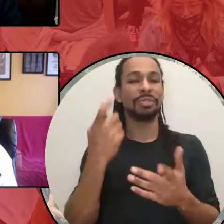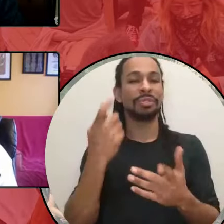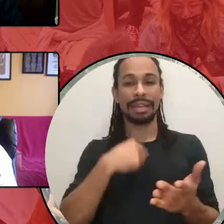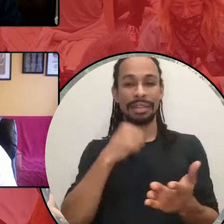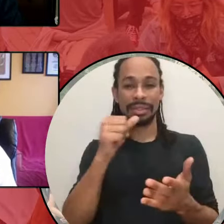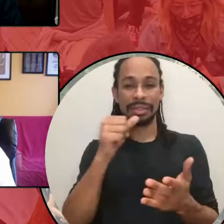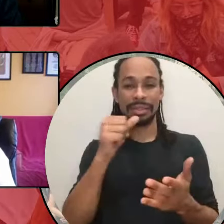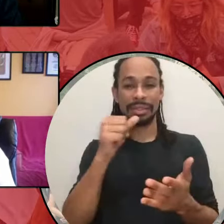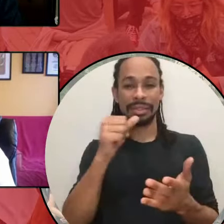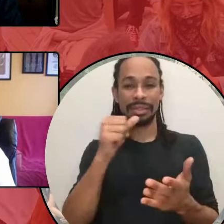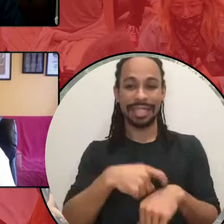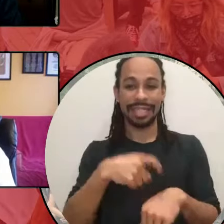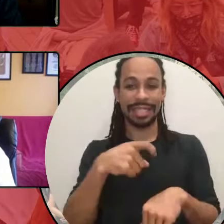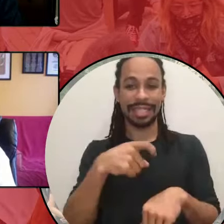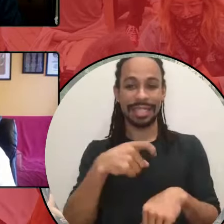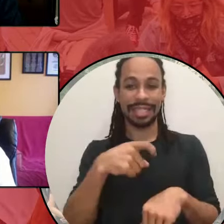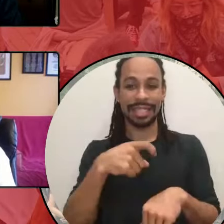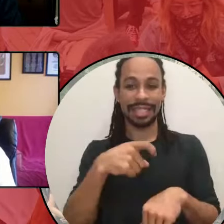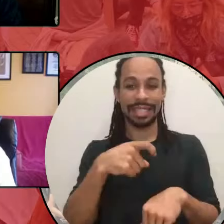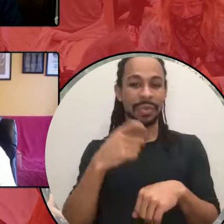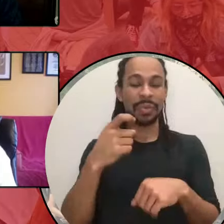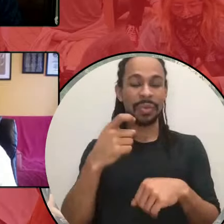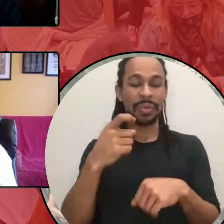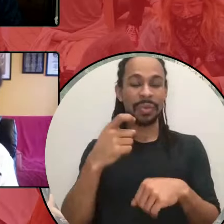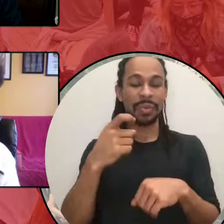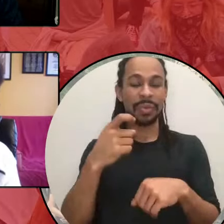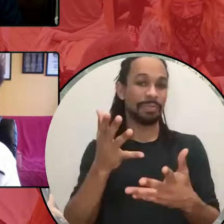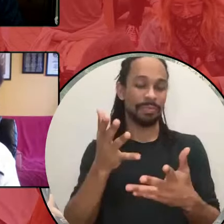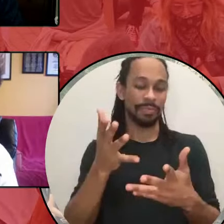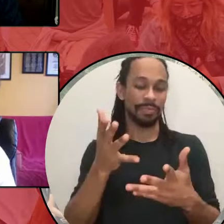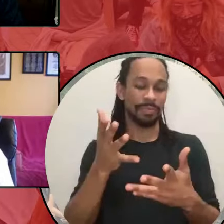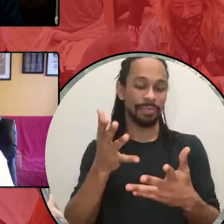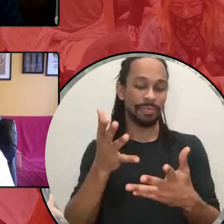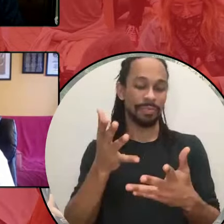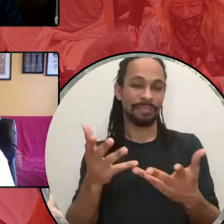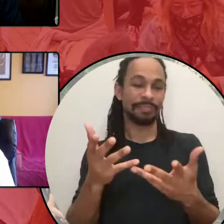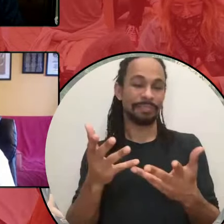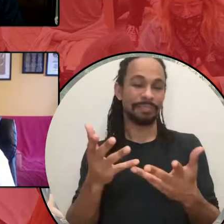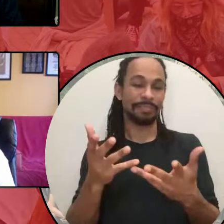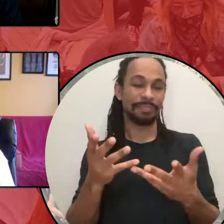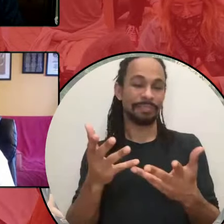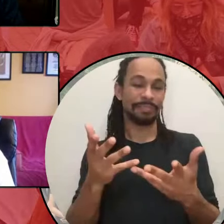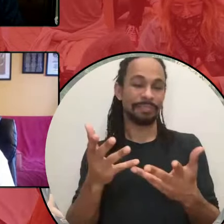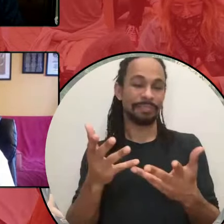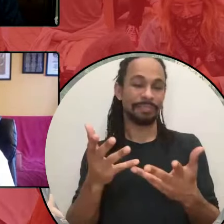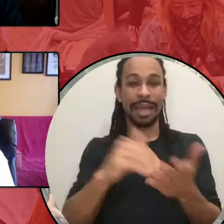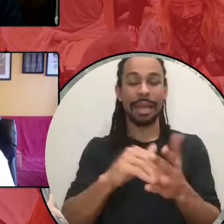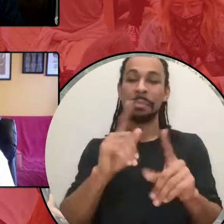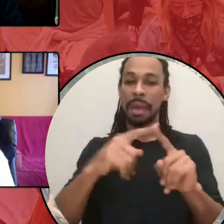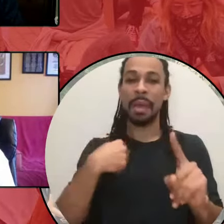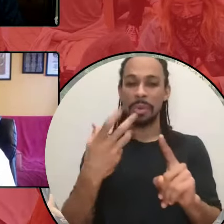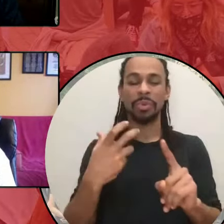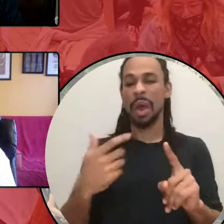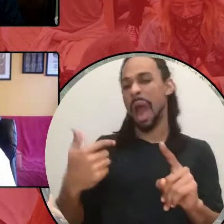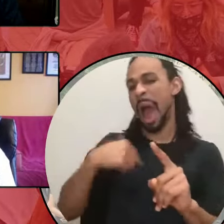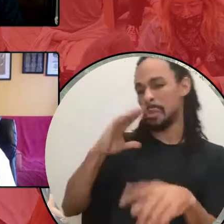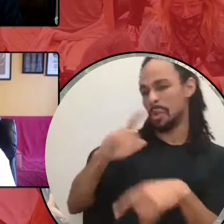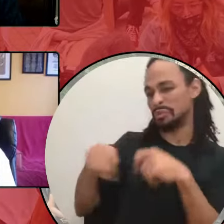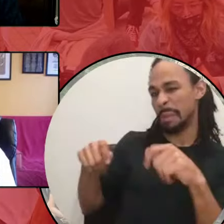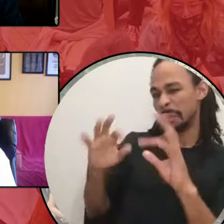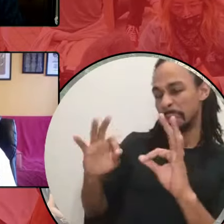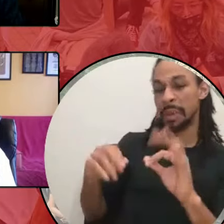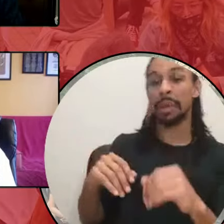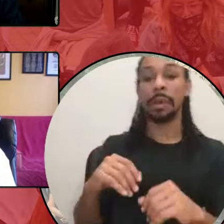last question to you all. So I'm going to just really start with gratitude. First of